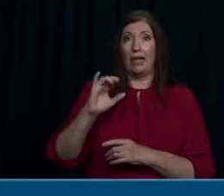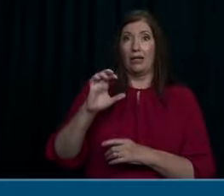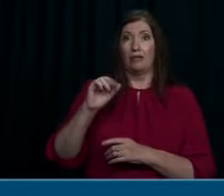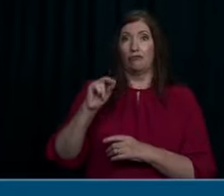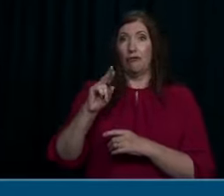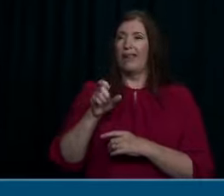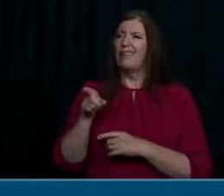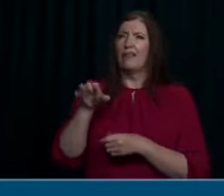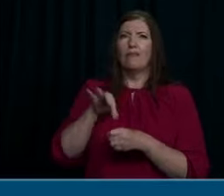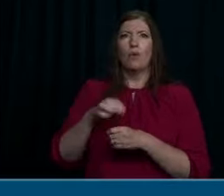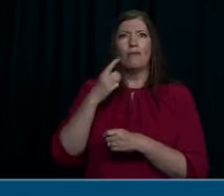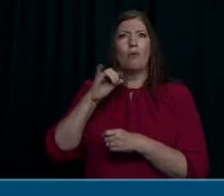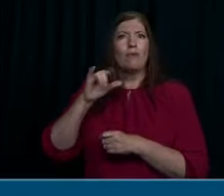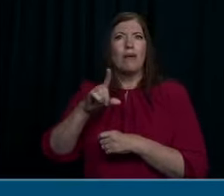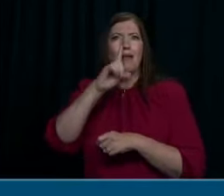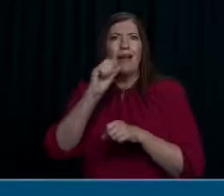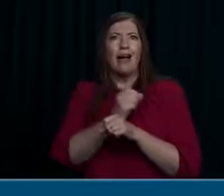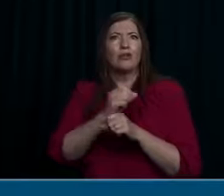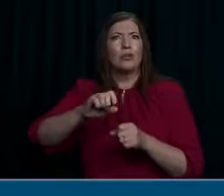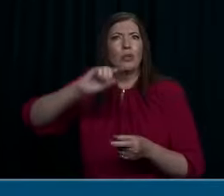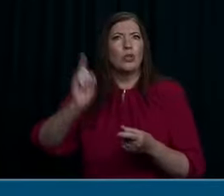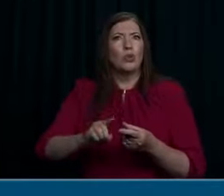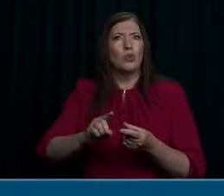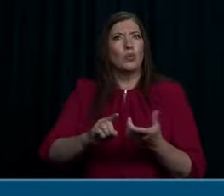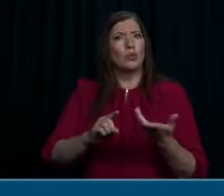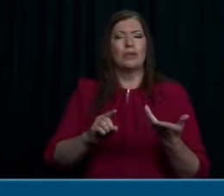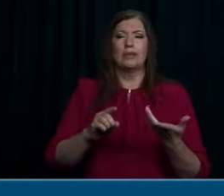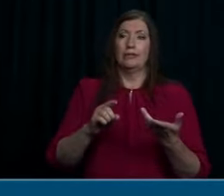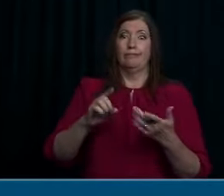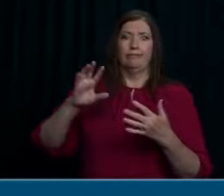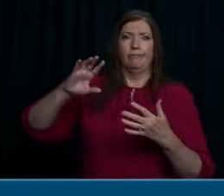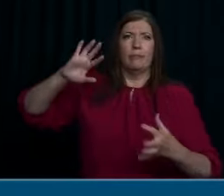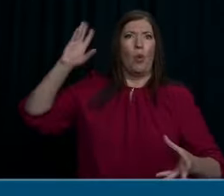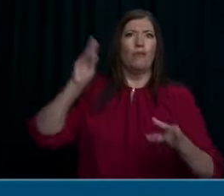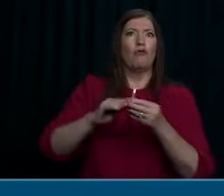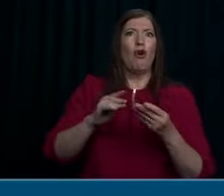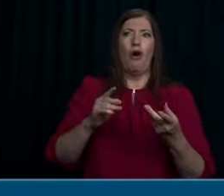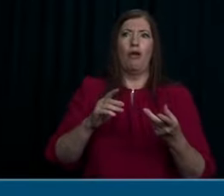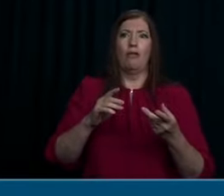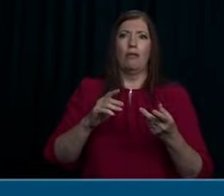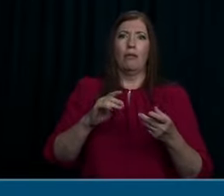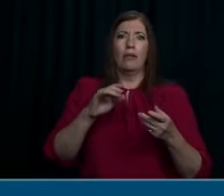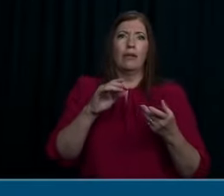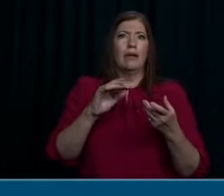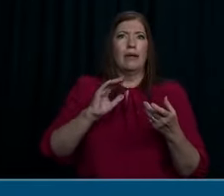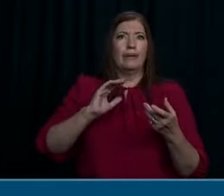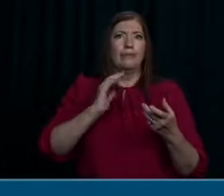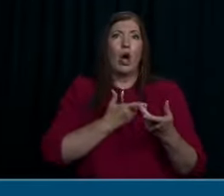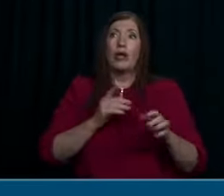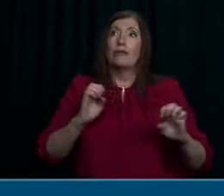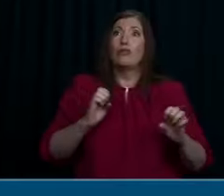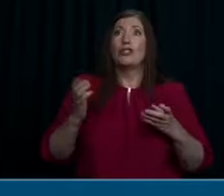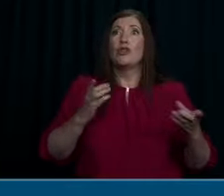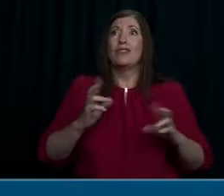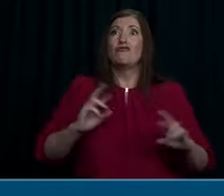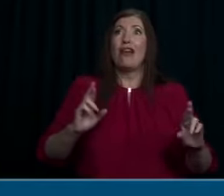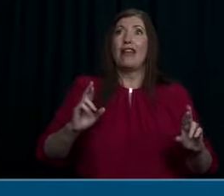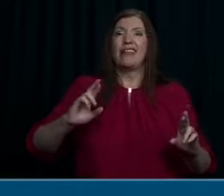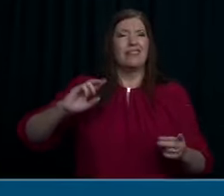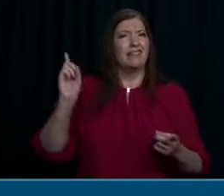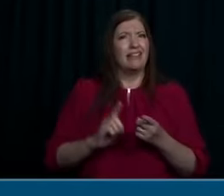bill that actually reduced the overall readiness of our emergency services.